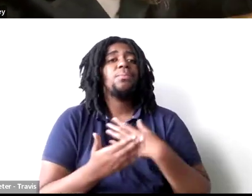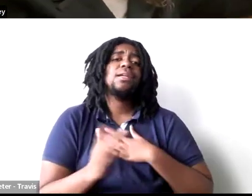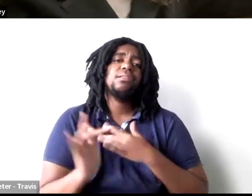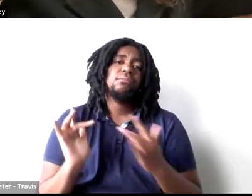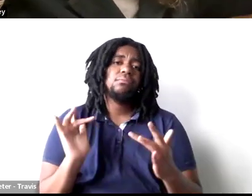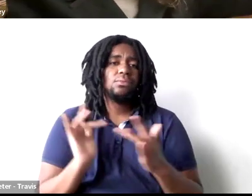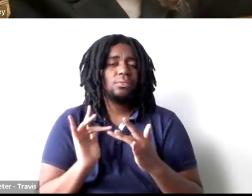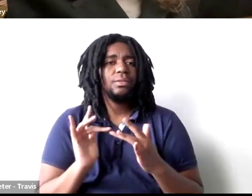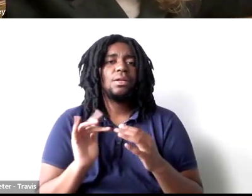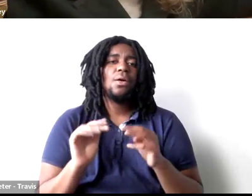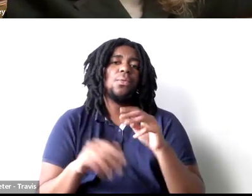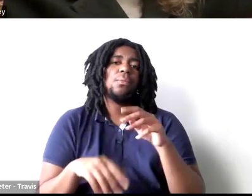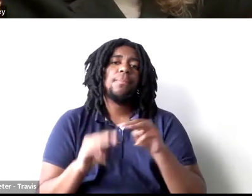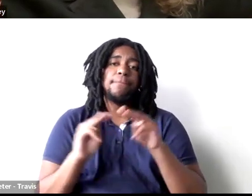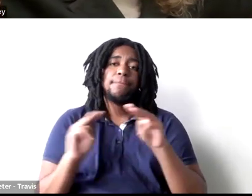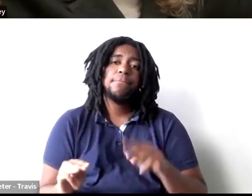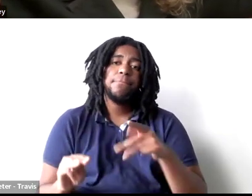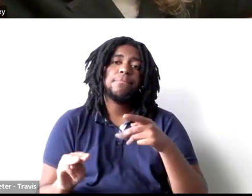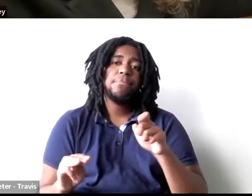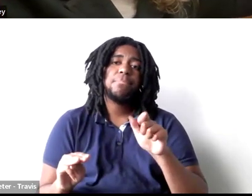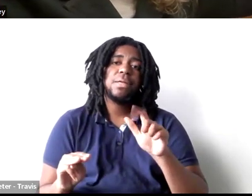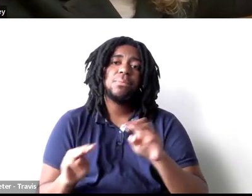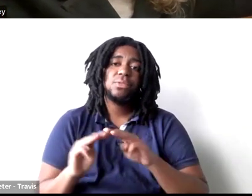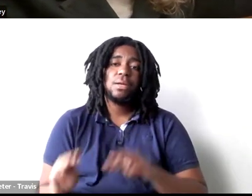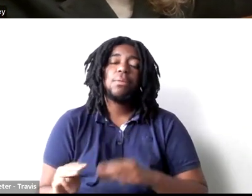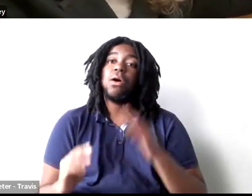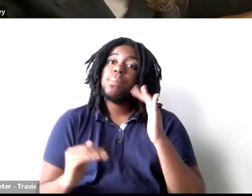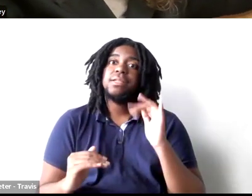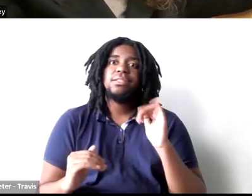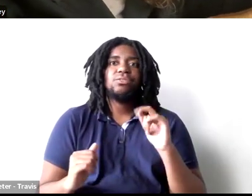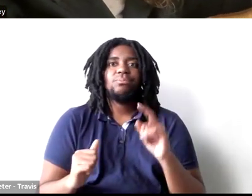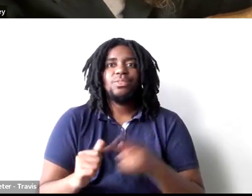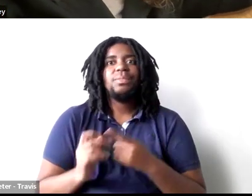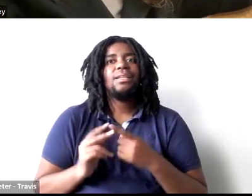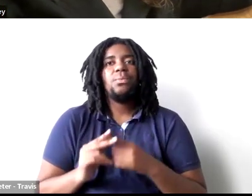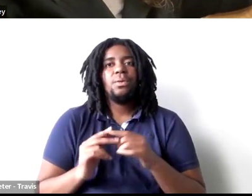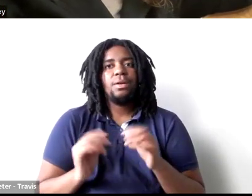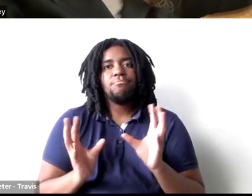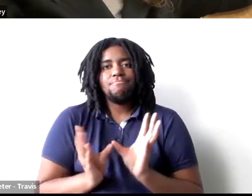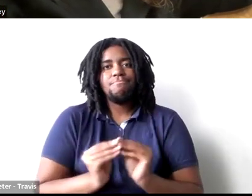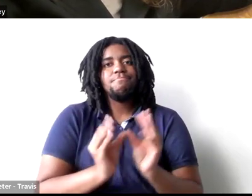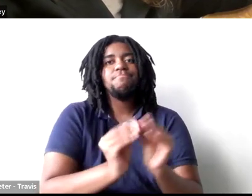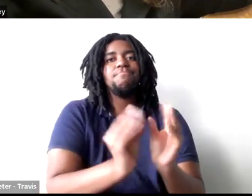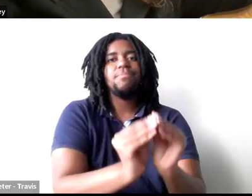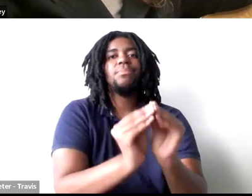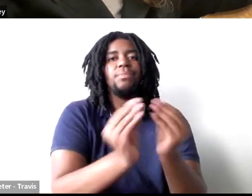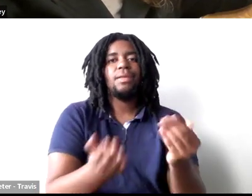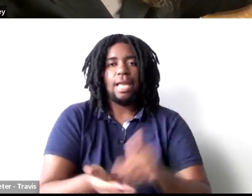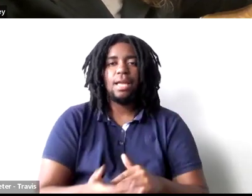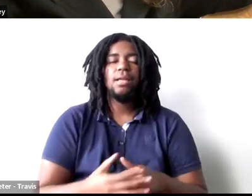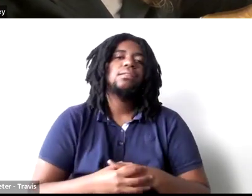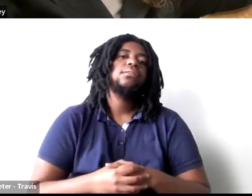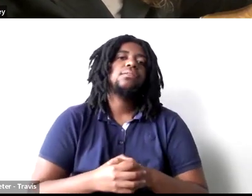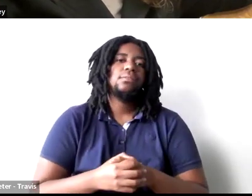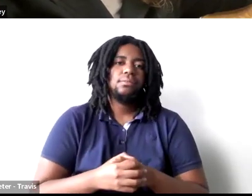at the Peale. Hopefully this is just the beginning. We'll be able to convene more conversations of this nature and